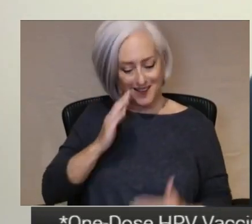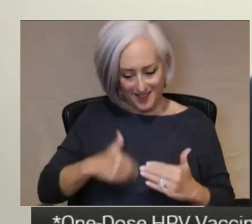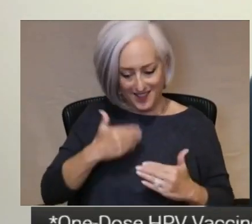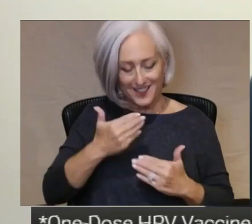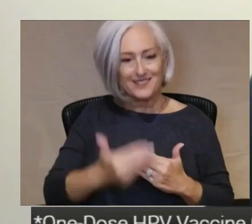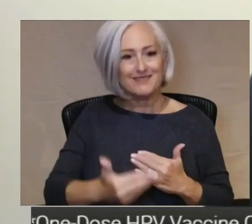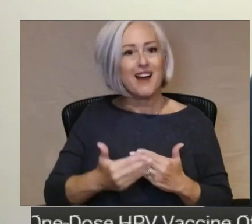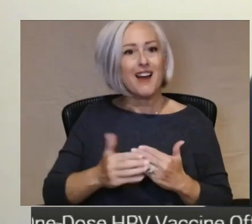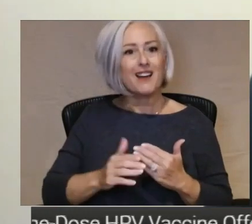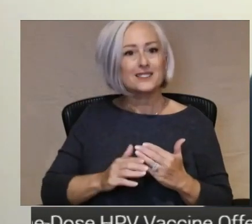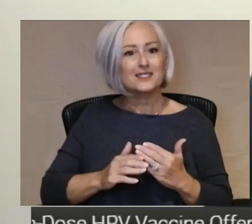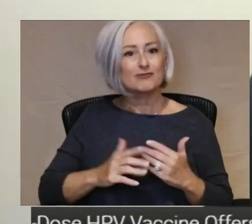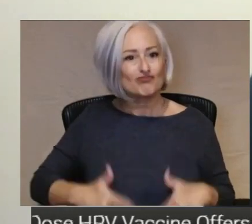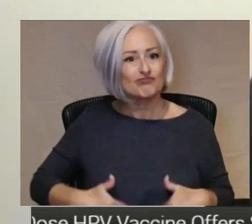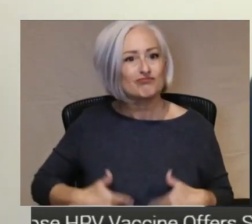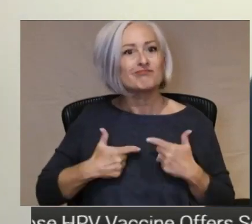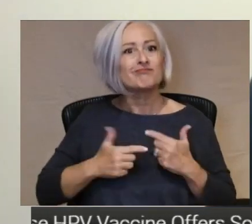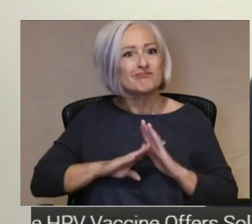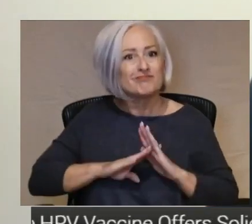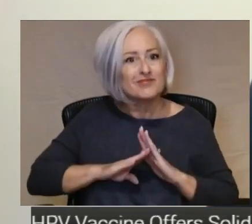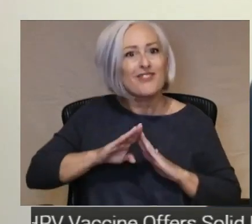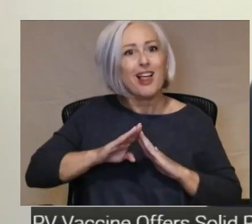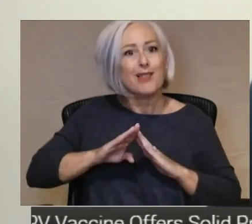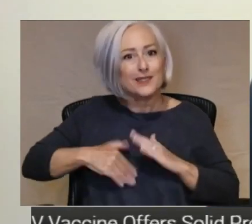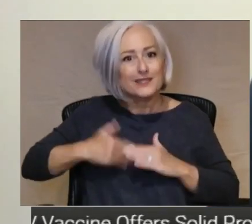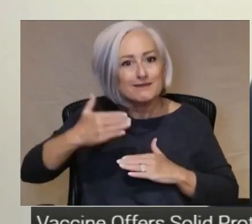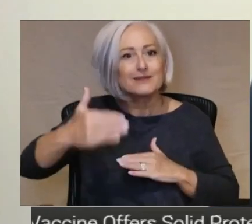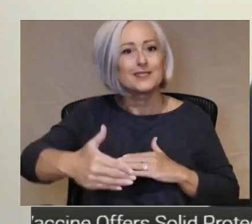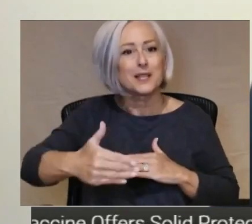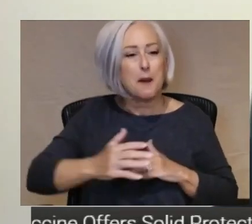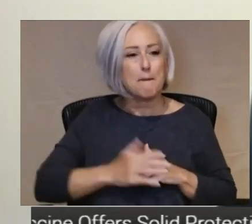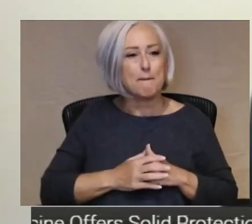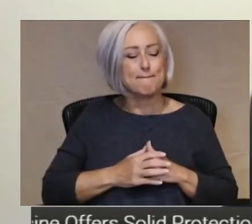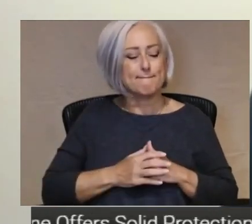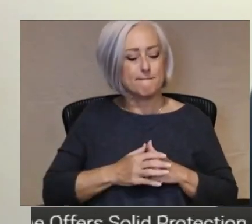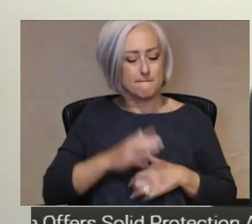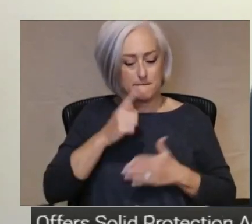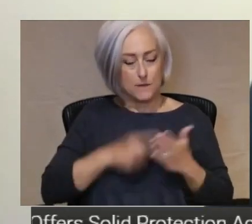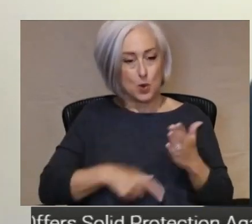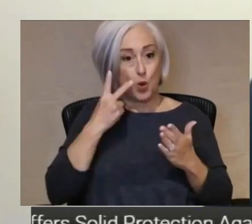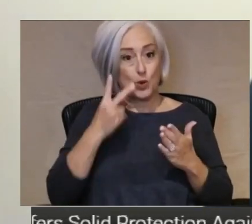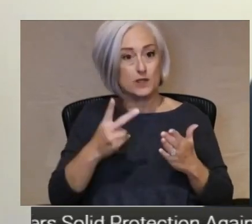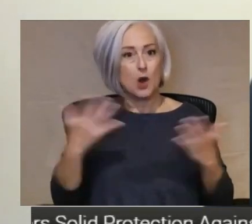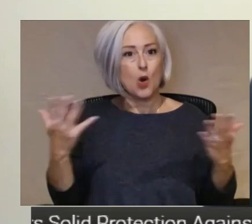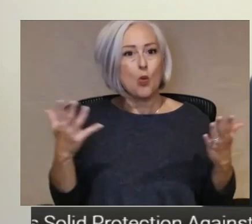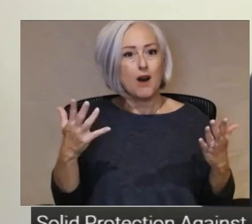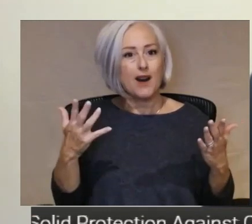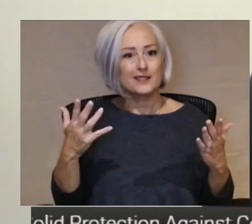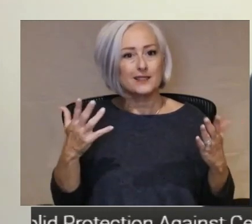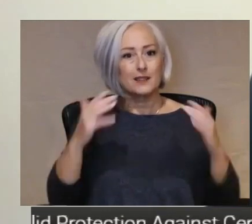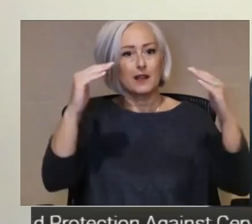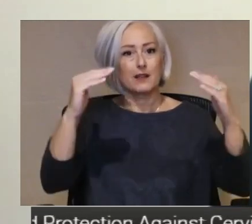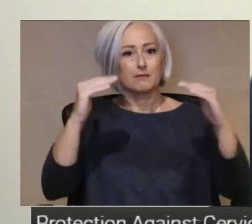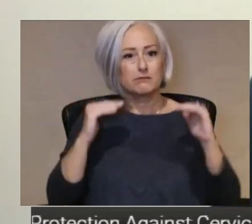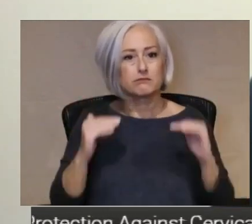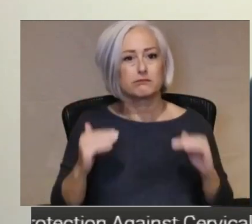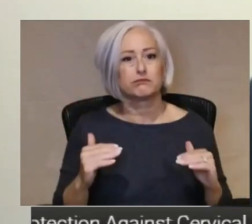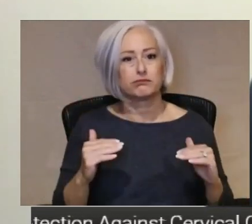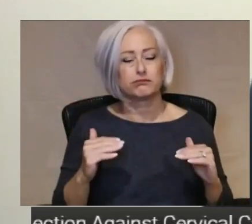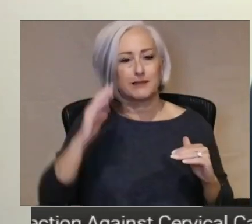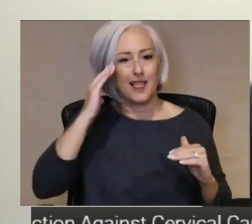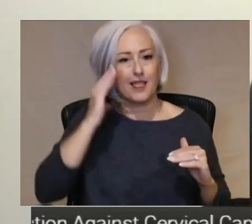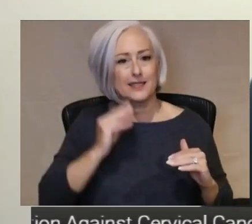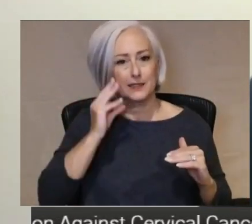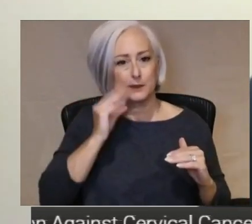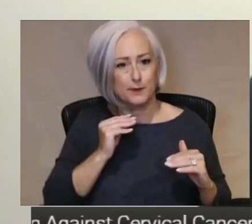step. And what we saw with the pandemic was kind of a pullback of, you know, people that you